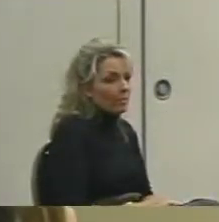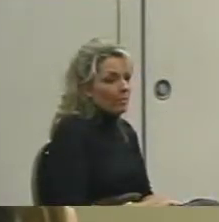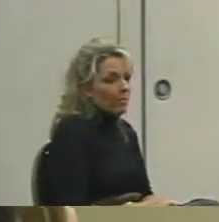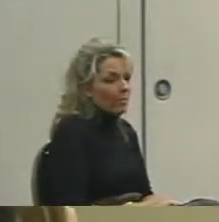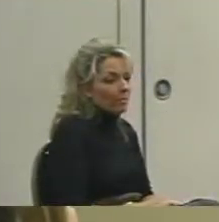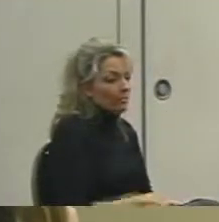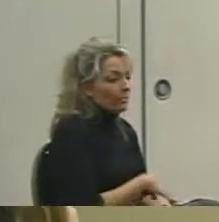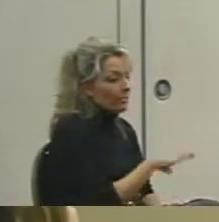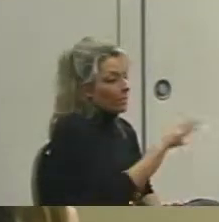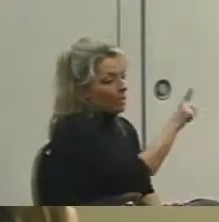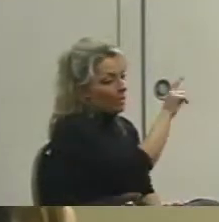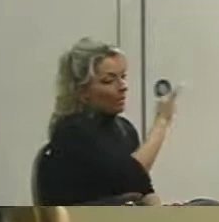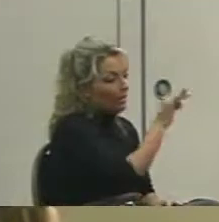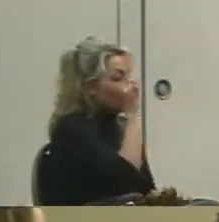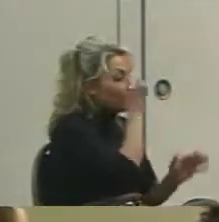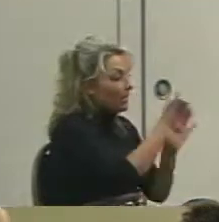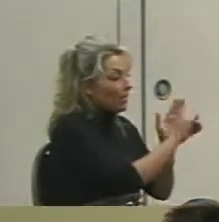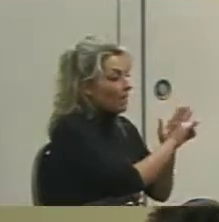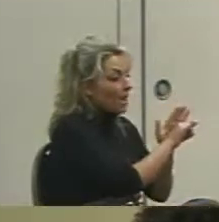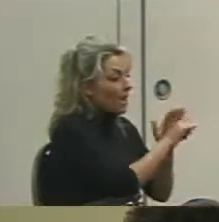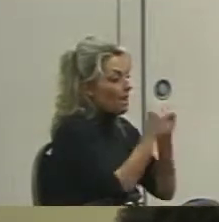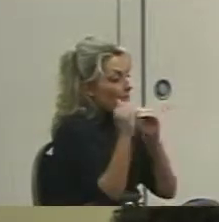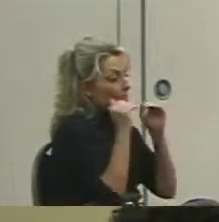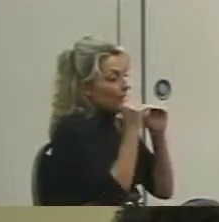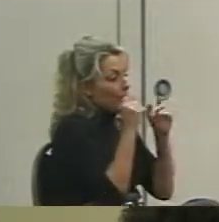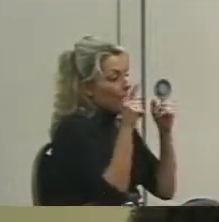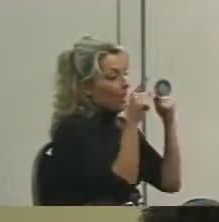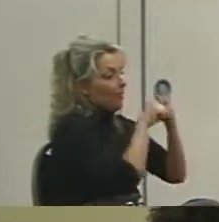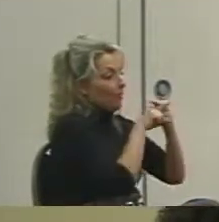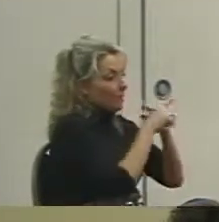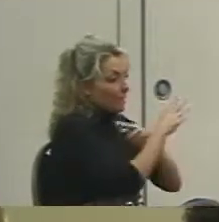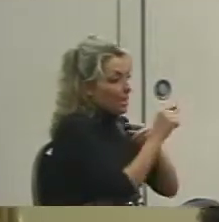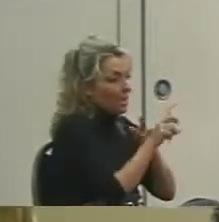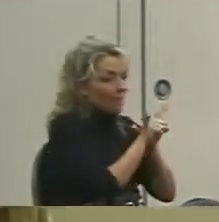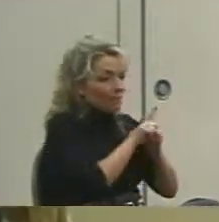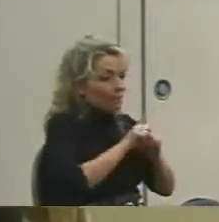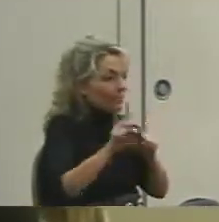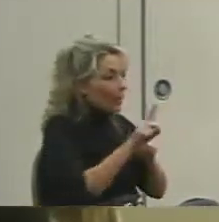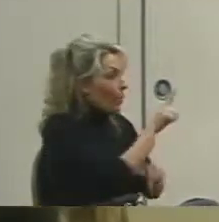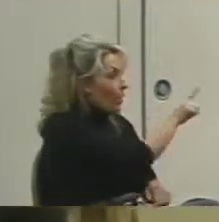Cliff will identify peer conflicts and walk away 100% of the time.